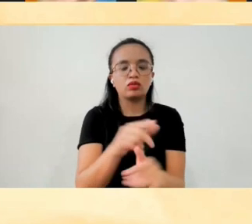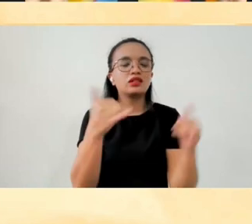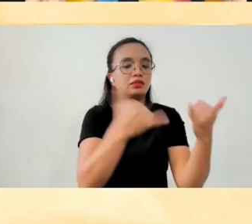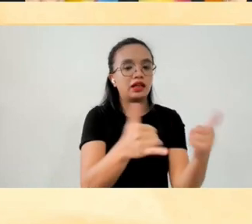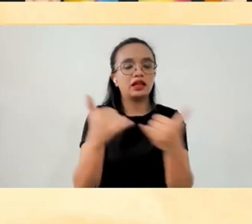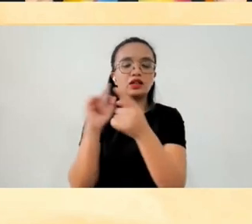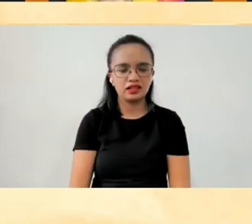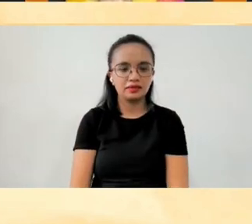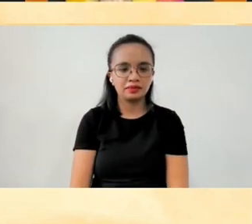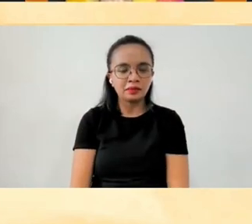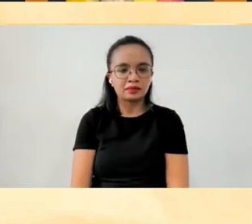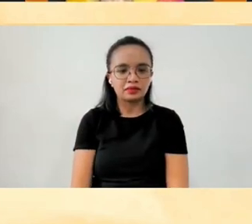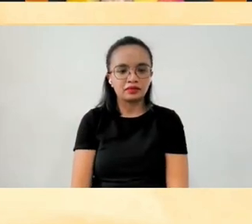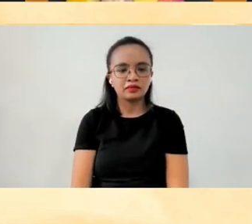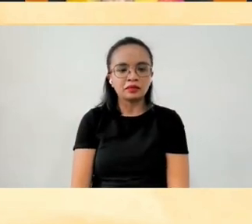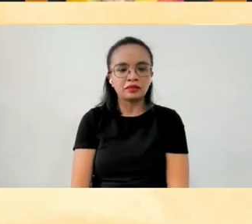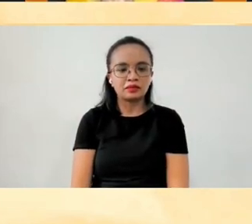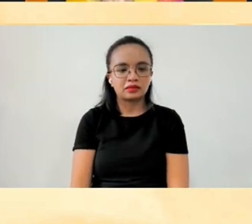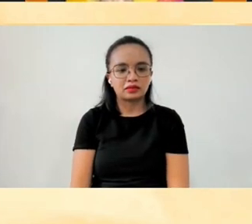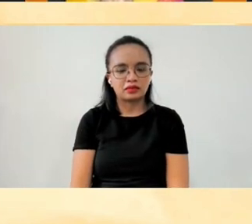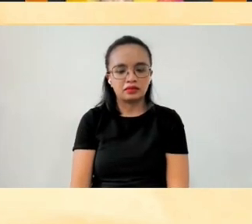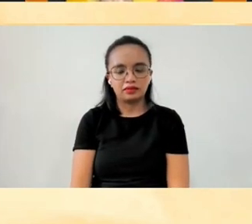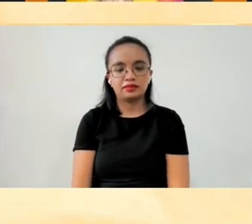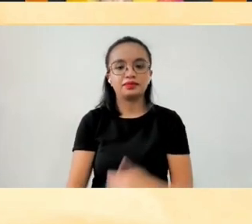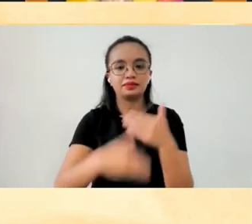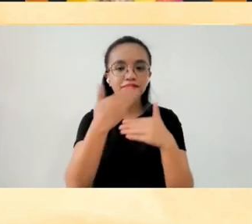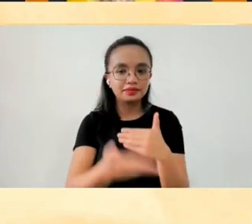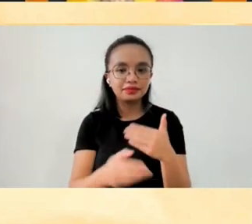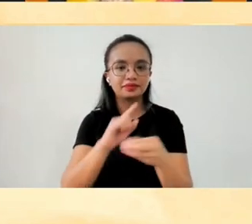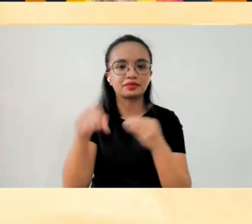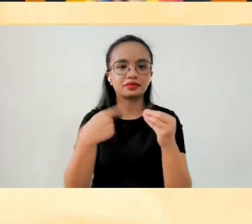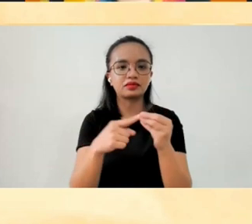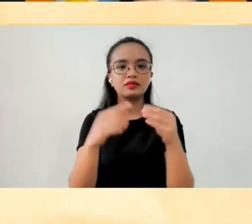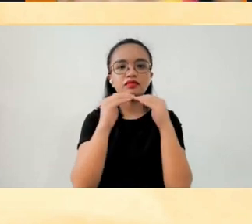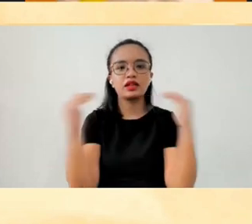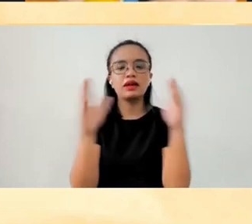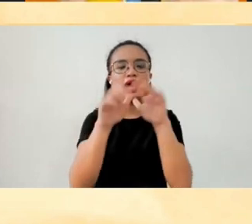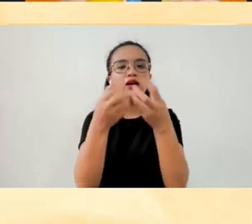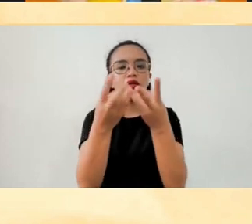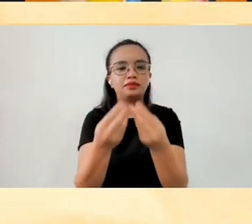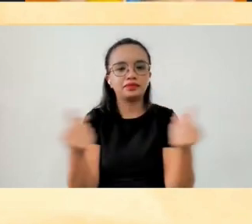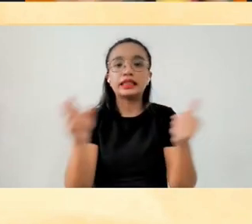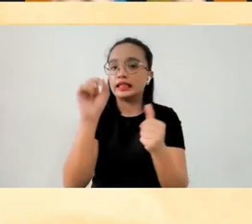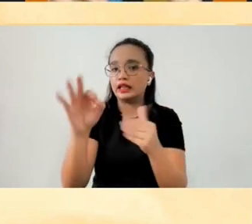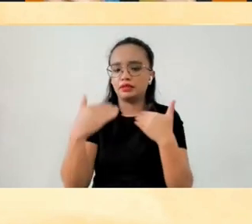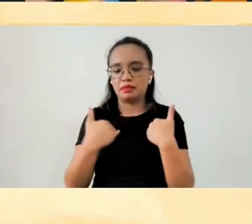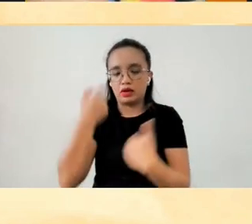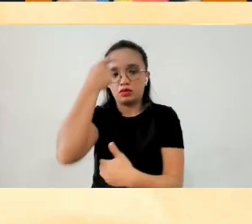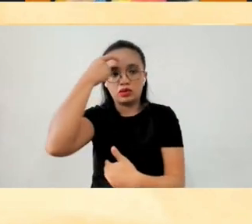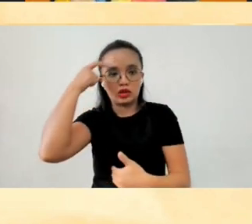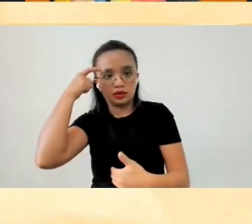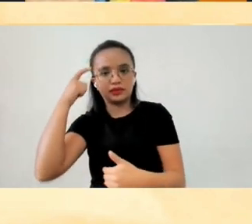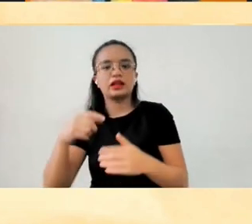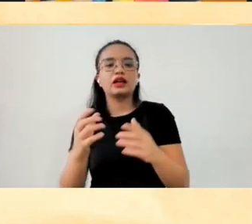are affected. Okay, the next slide is on the stages of recovery. So if there is trauma, fortunately,